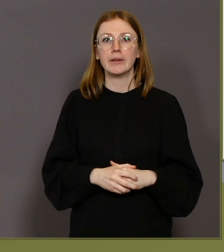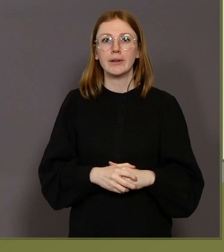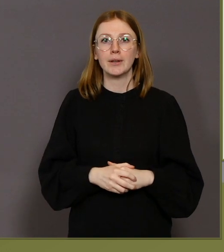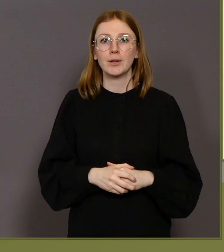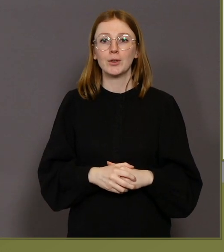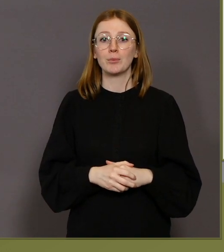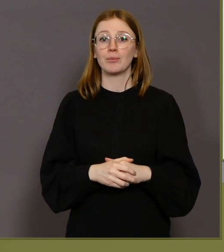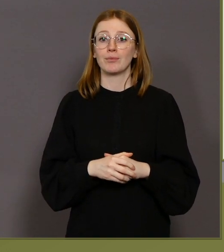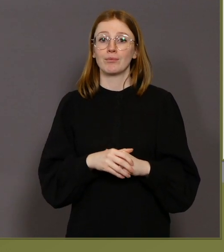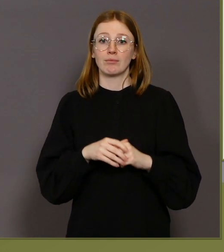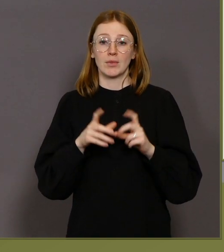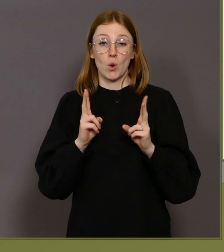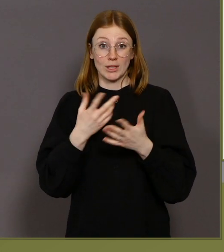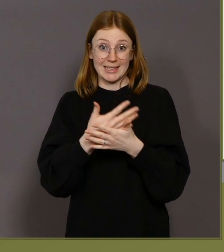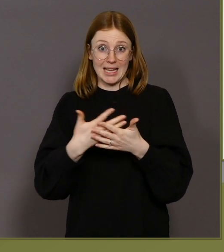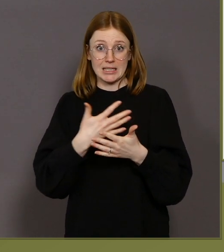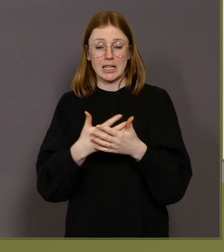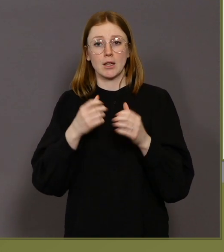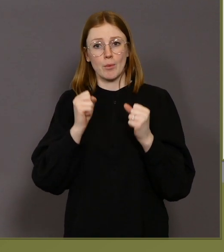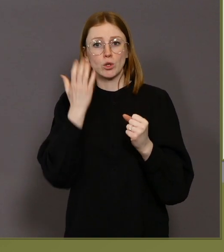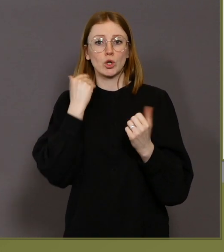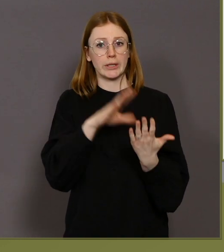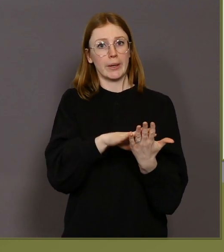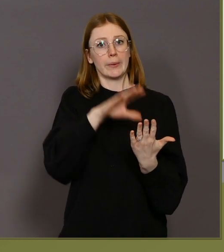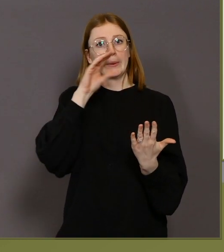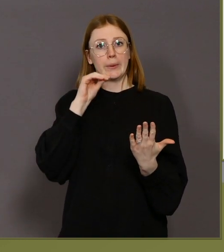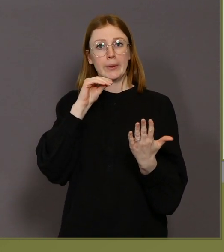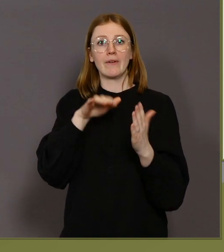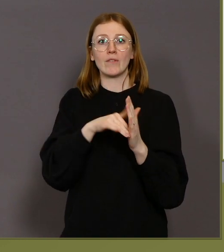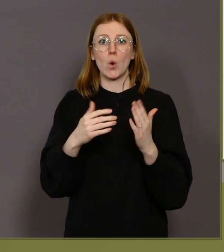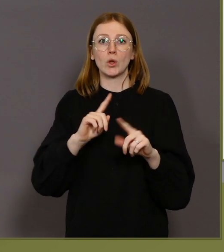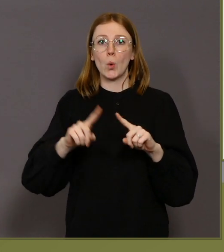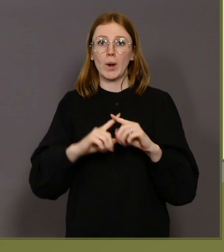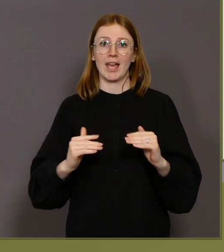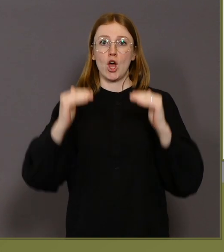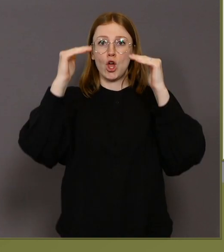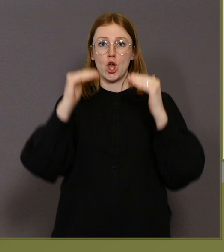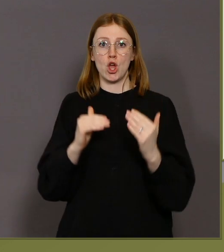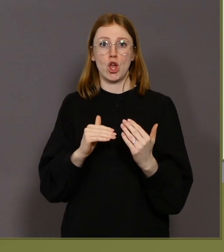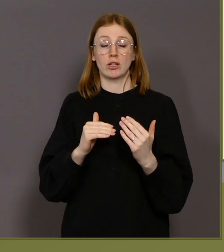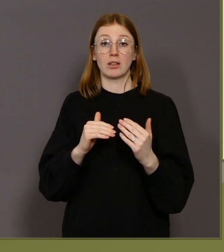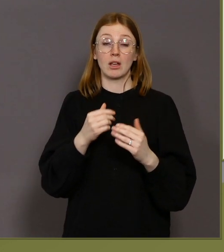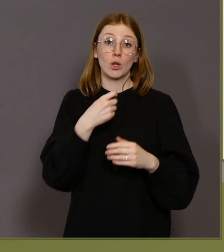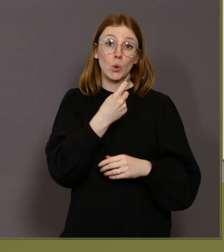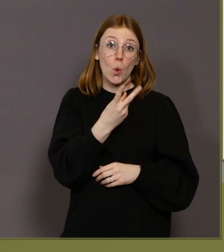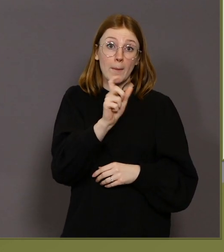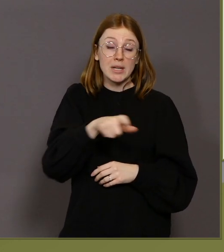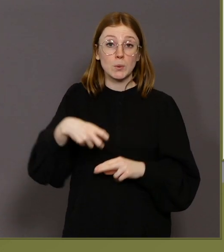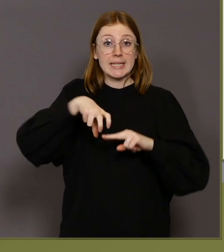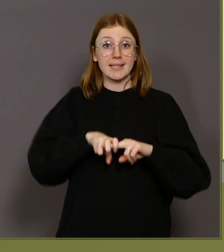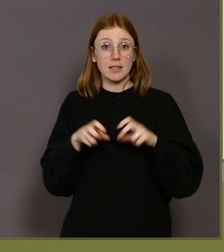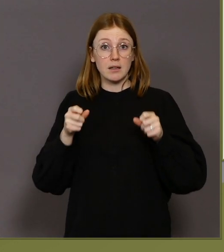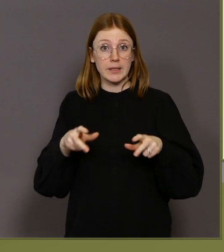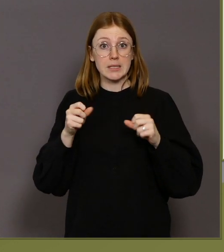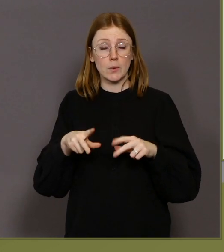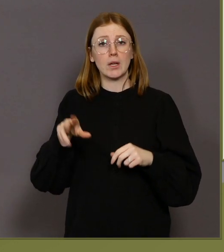Also, the text needs to be readable from a range, from a variety of heights. So some people sit like in a wheelchair, then they